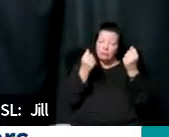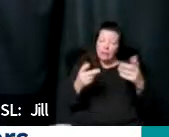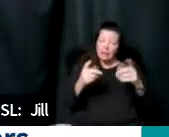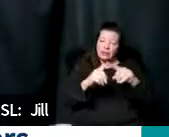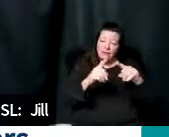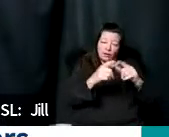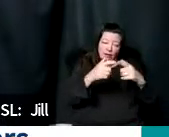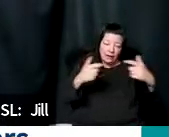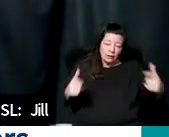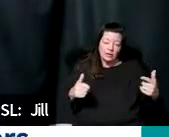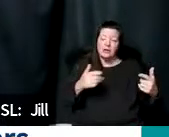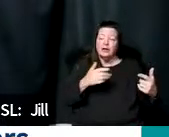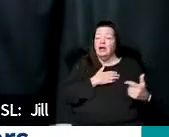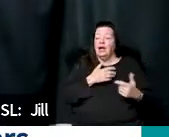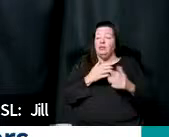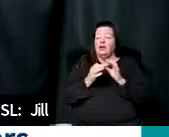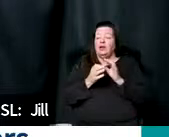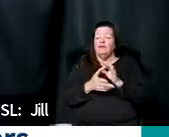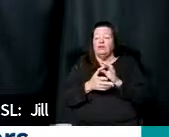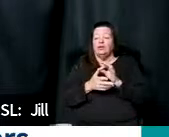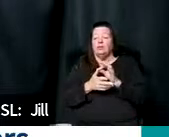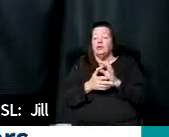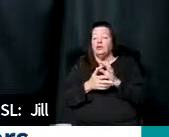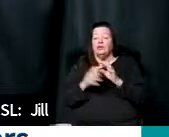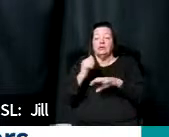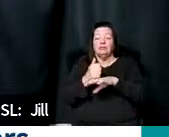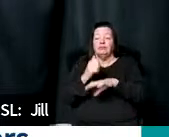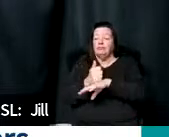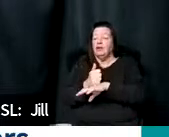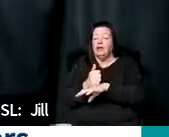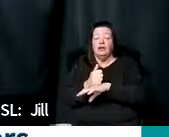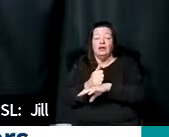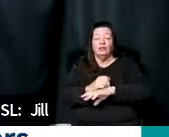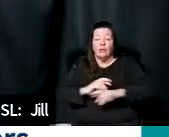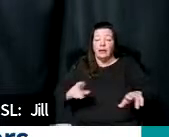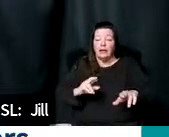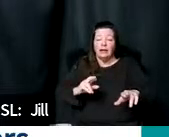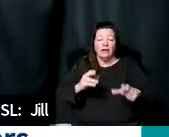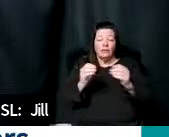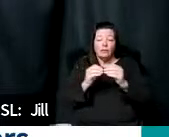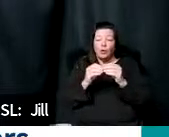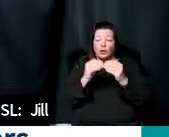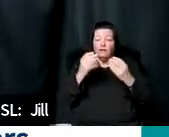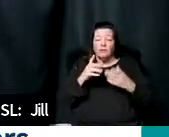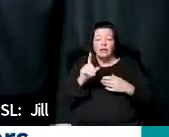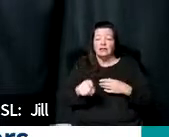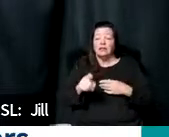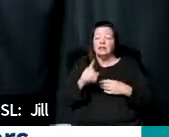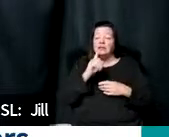and we have translators standing by if more information is needed or requested.